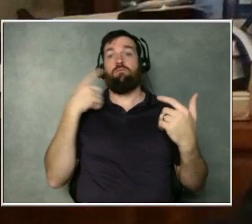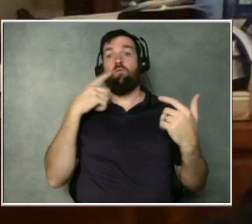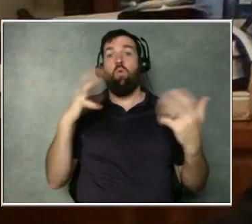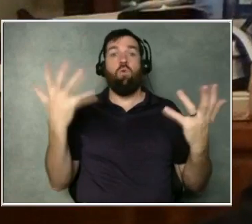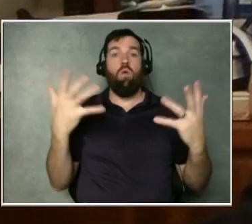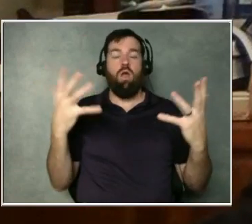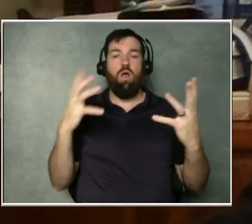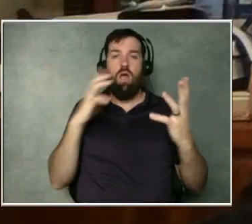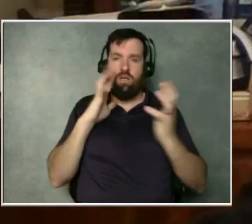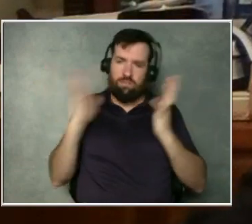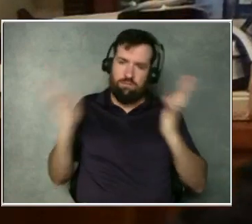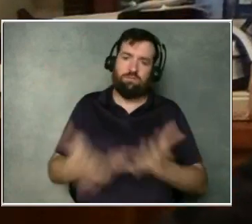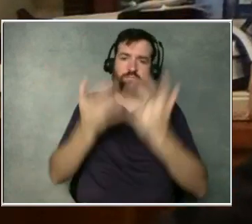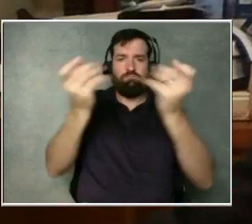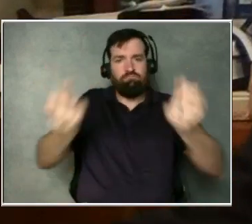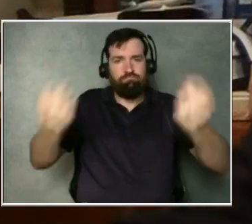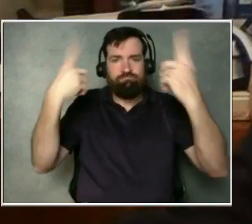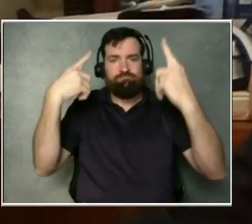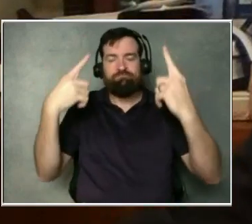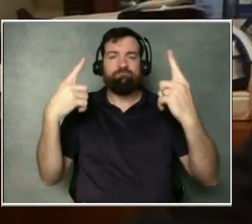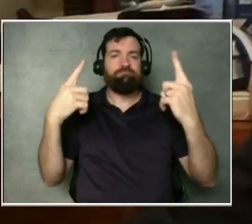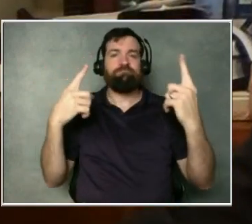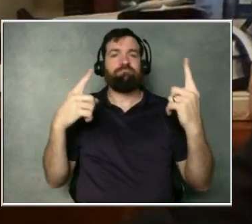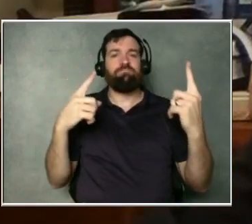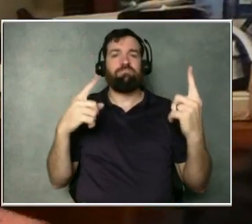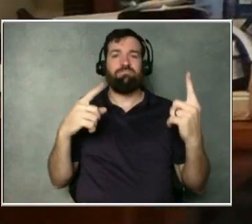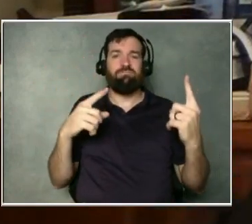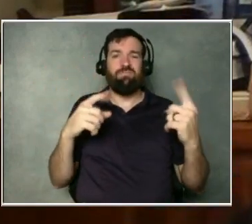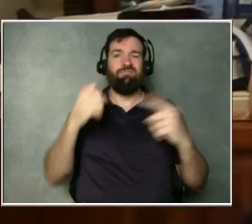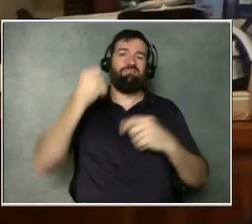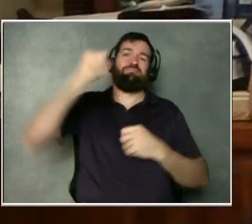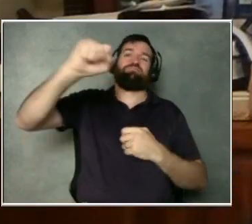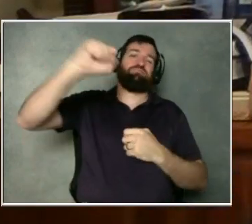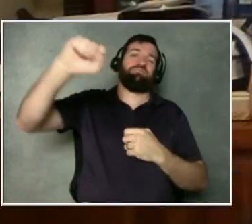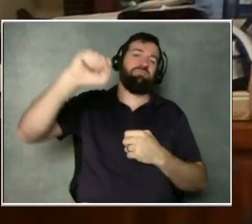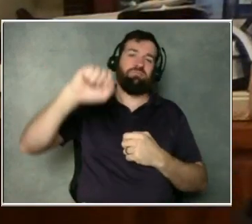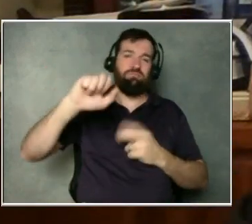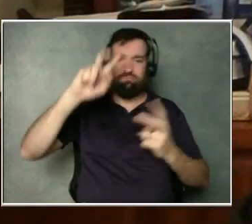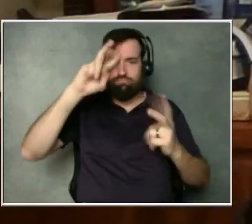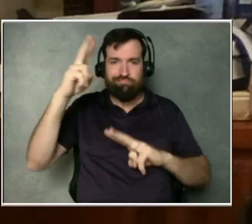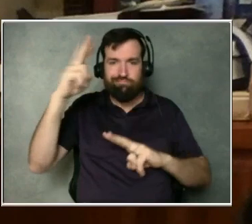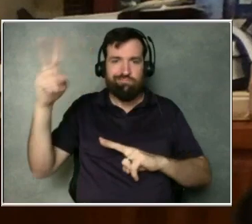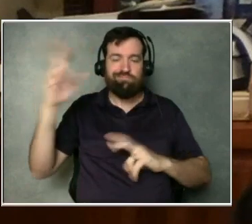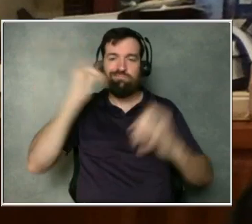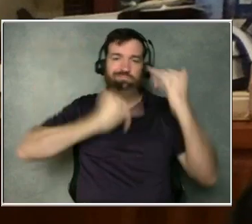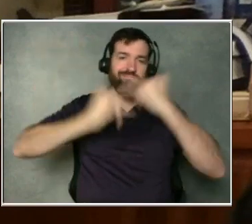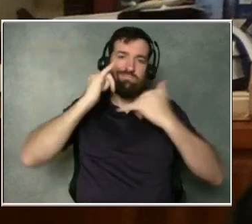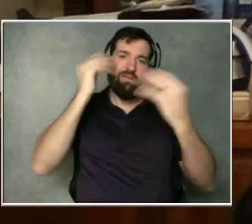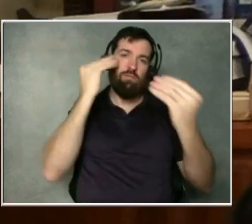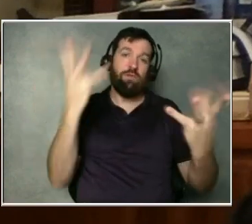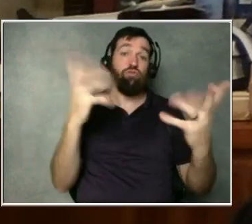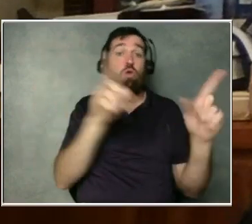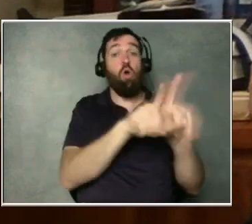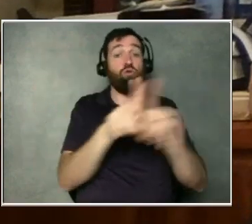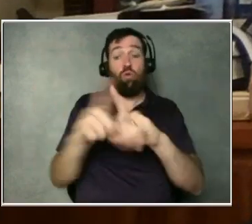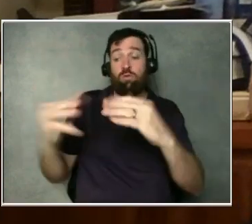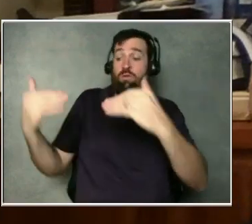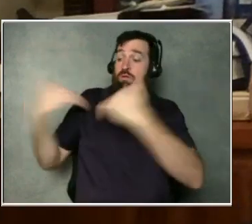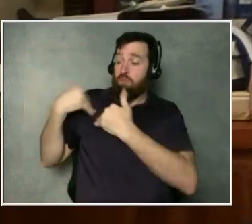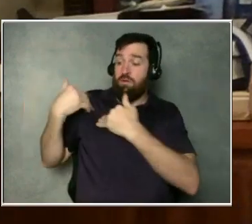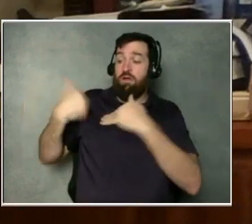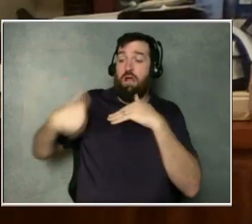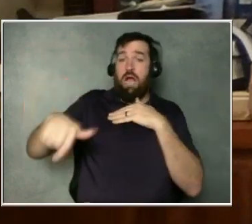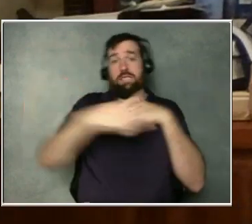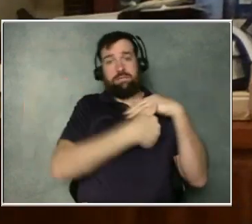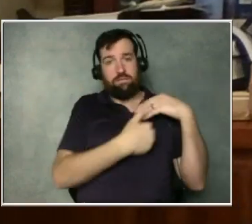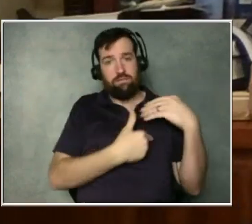inoculate them against mis and disinformation. The second thing I'm going to lay on us, and that is